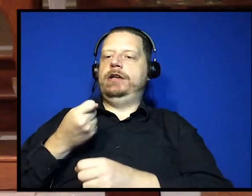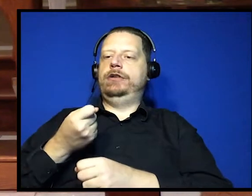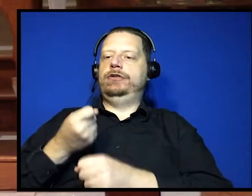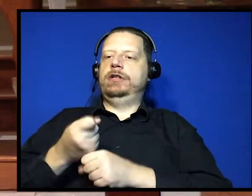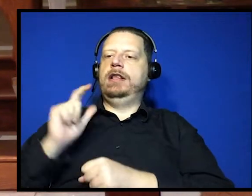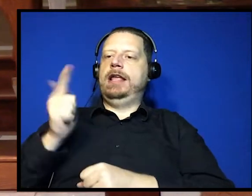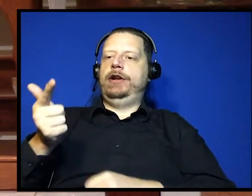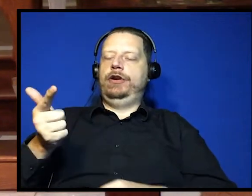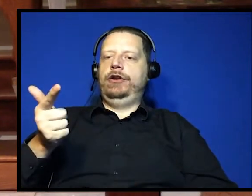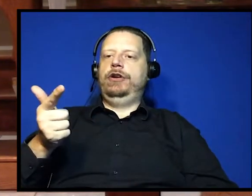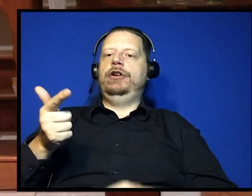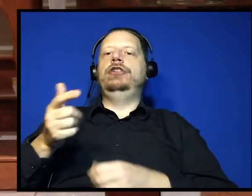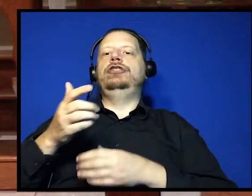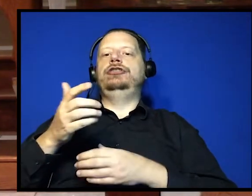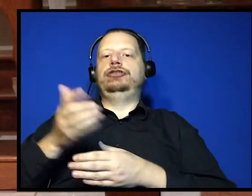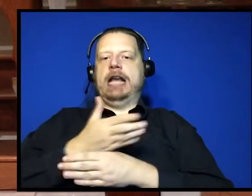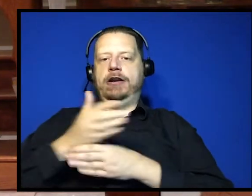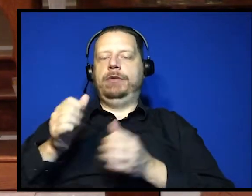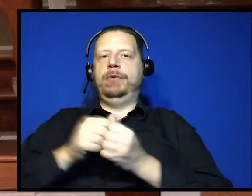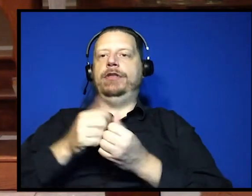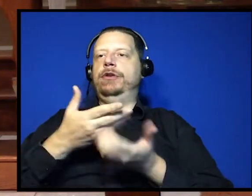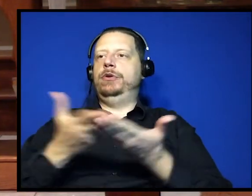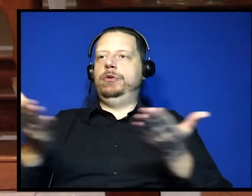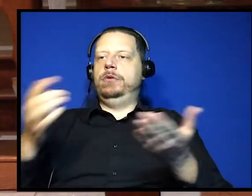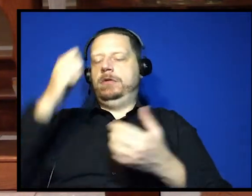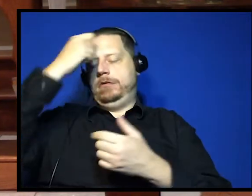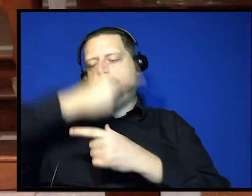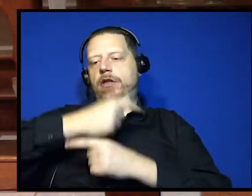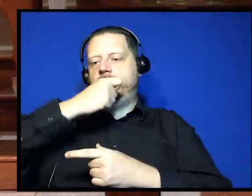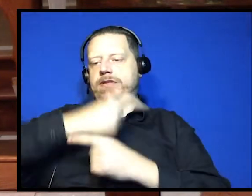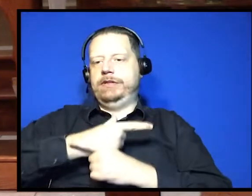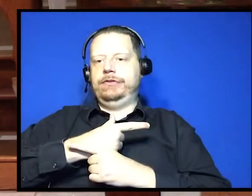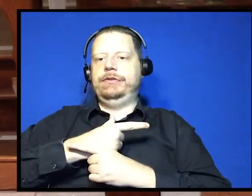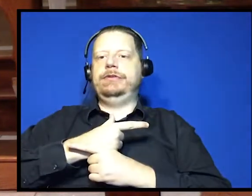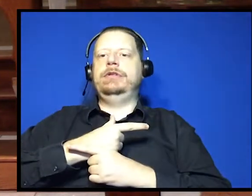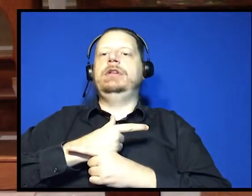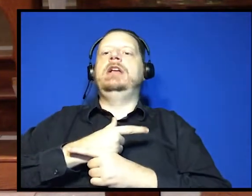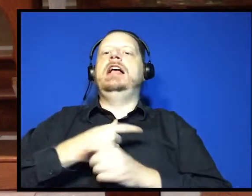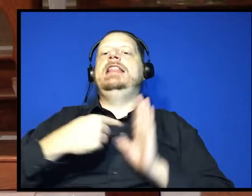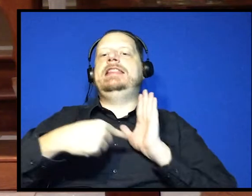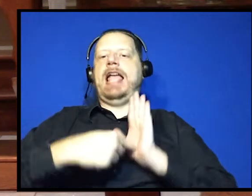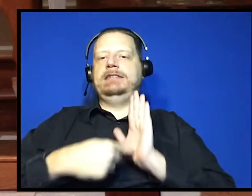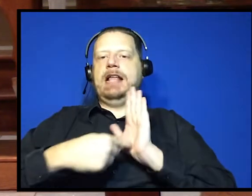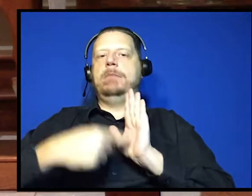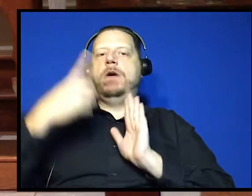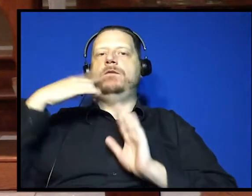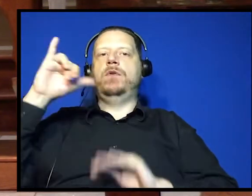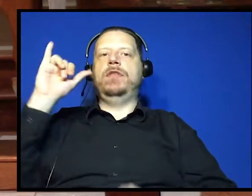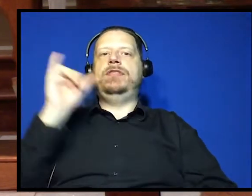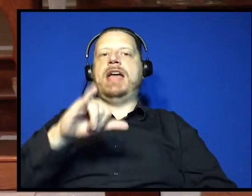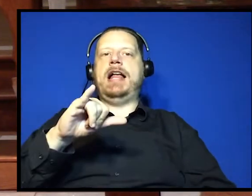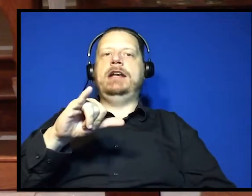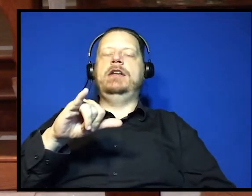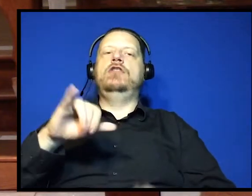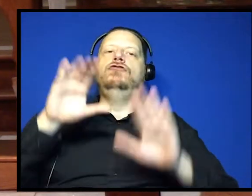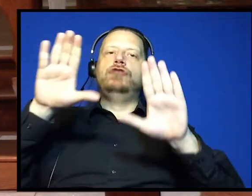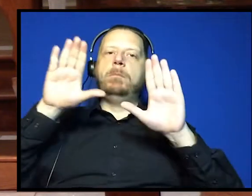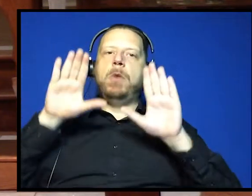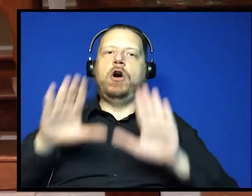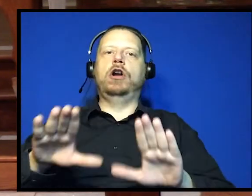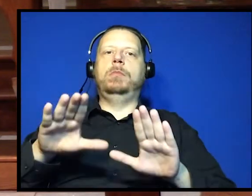later, sharing with you, my brothers and sisters, the example of this